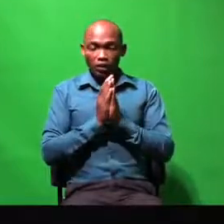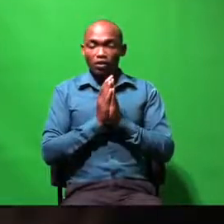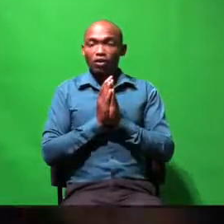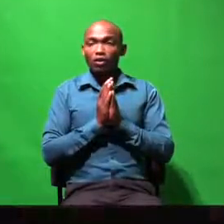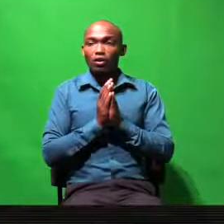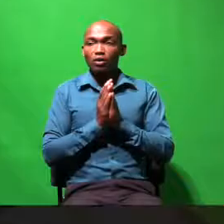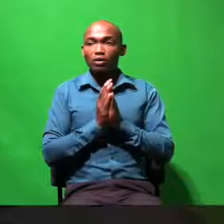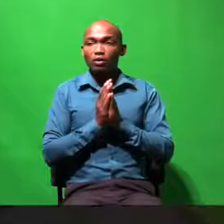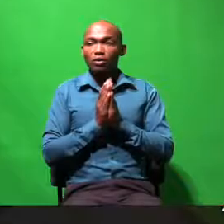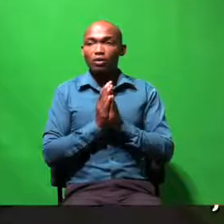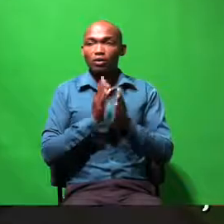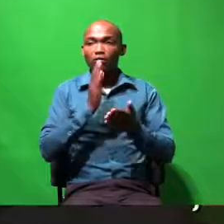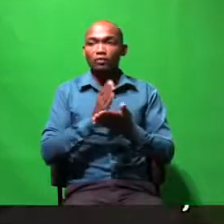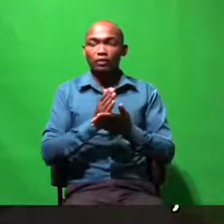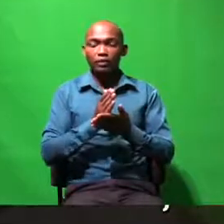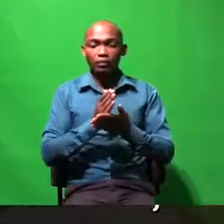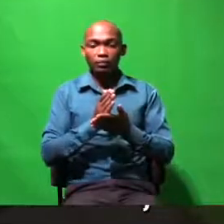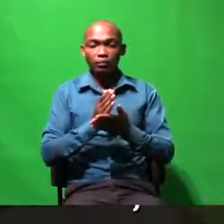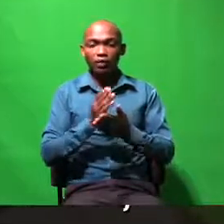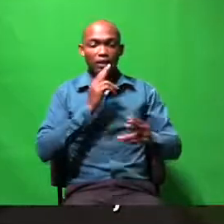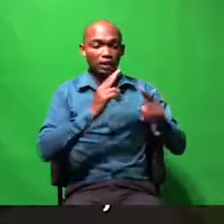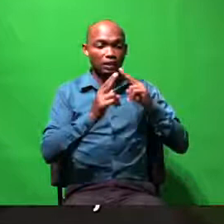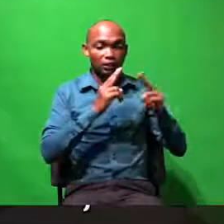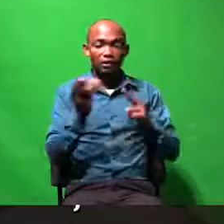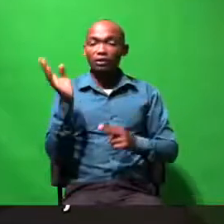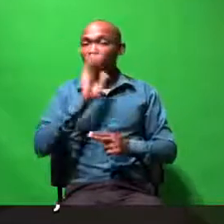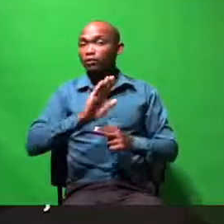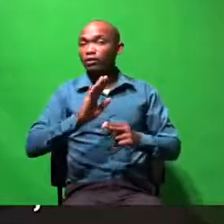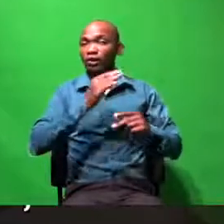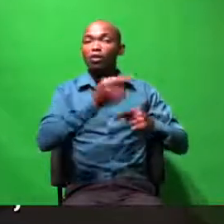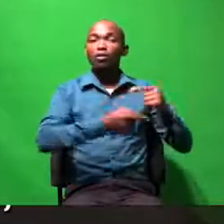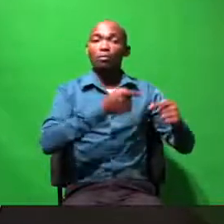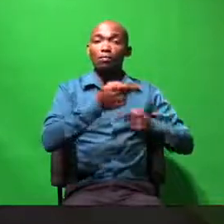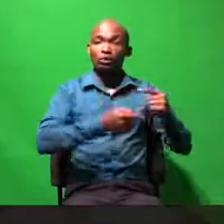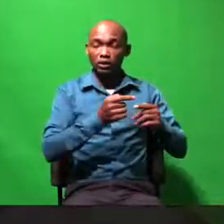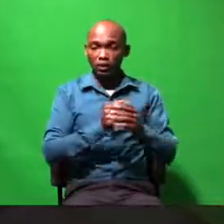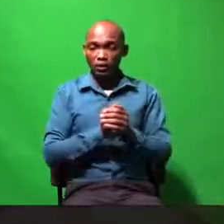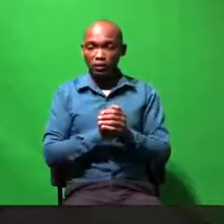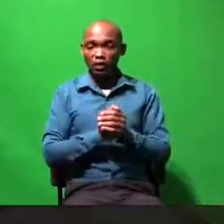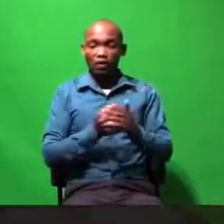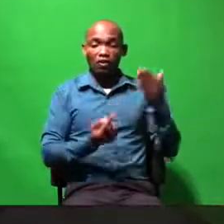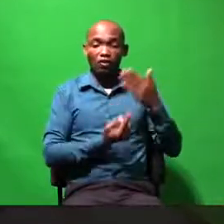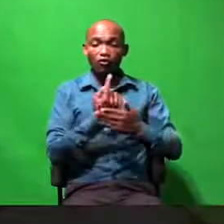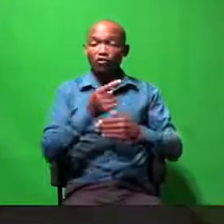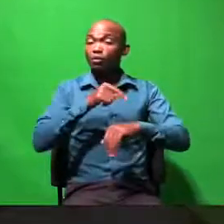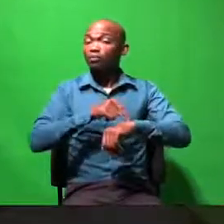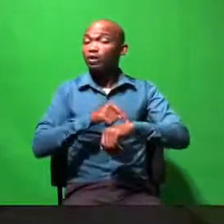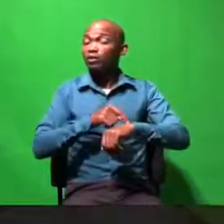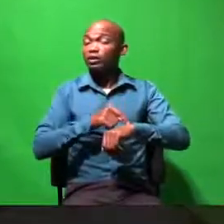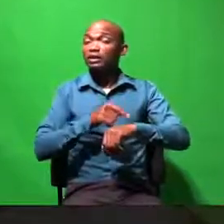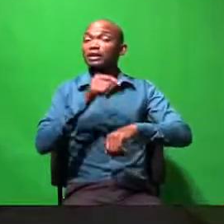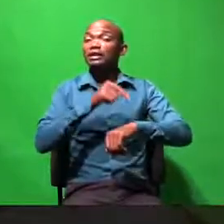Okay, thank you very much. The discussion is over. So we proceed now, and from now is the time